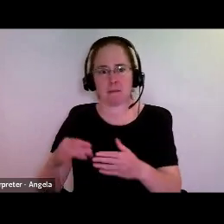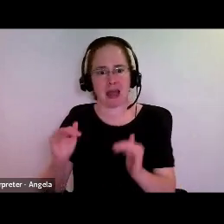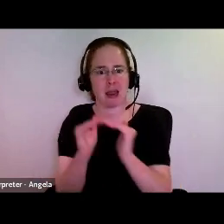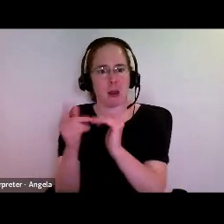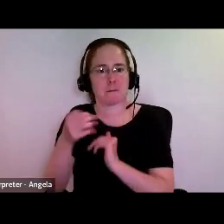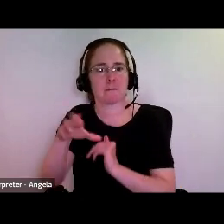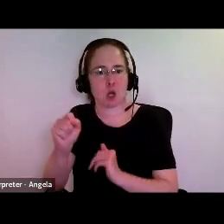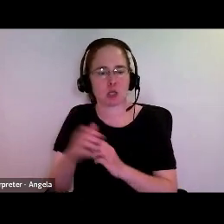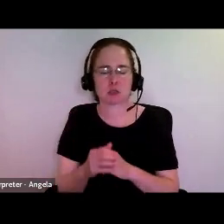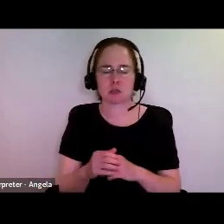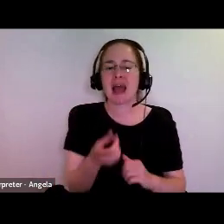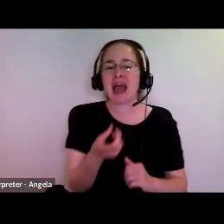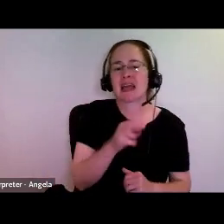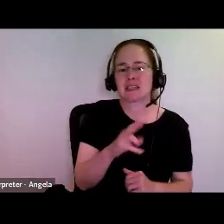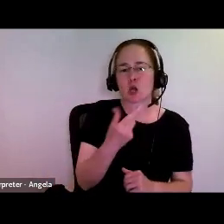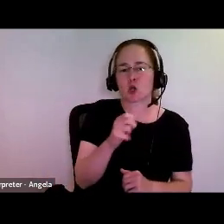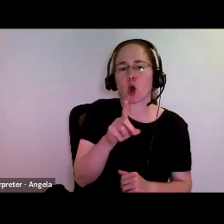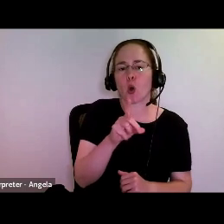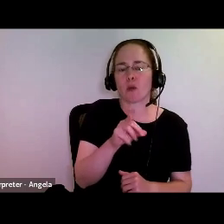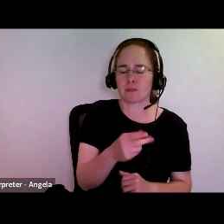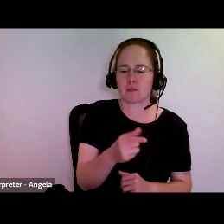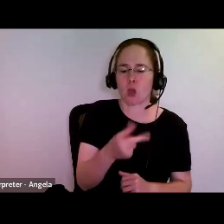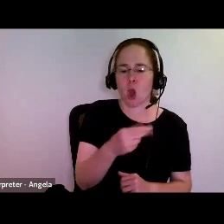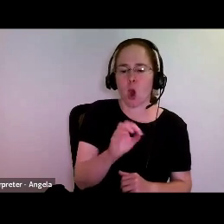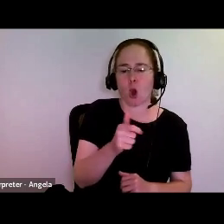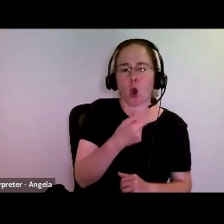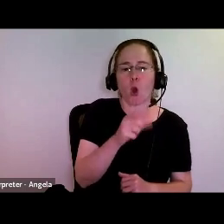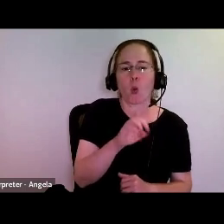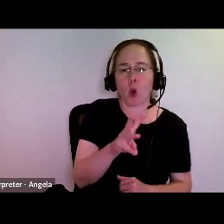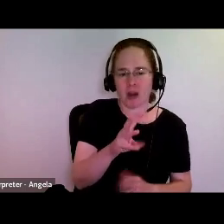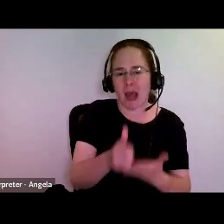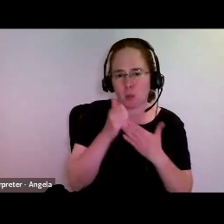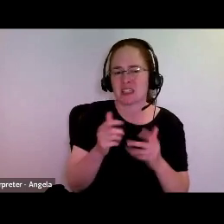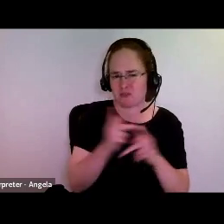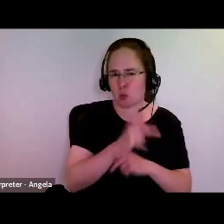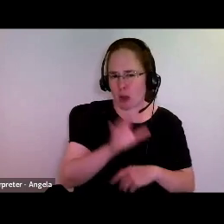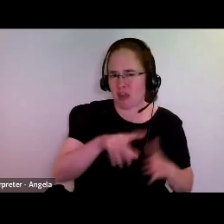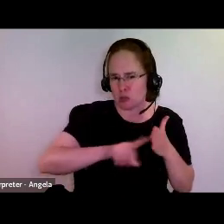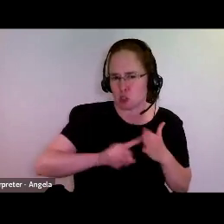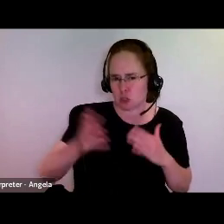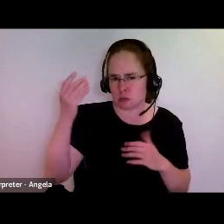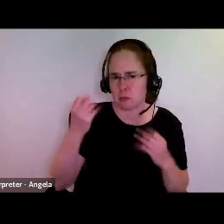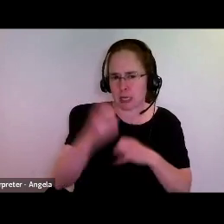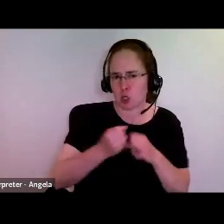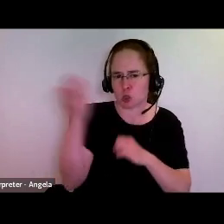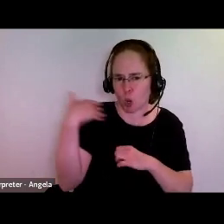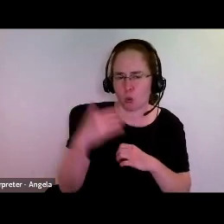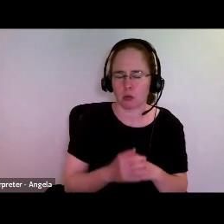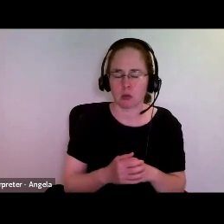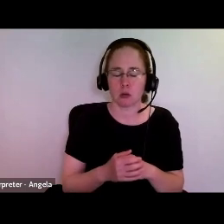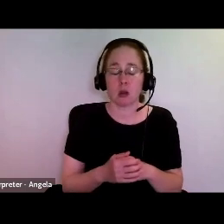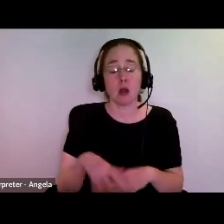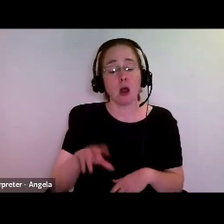helped us with some of that with Basics years ago. But we very much believe at NAMI that through